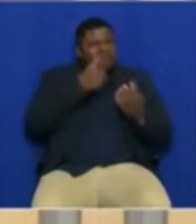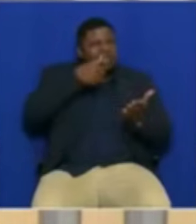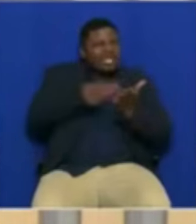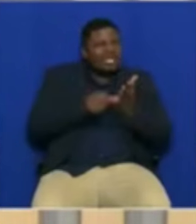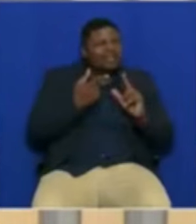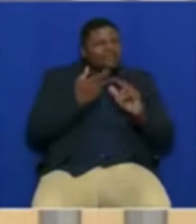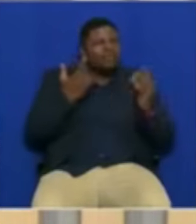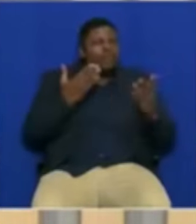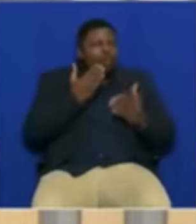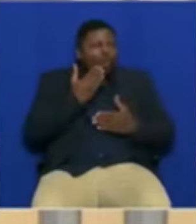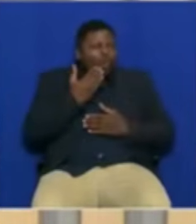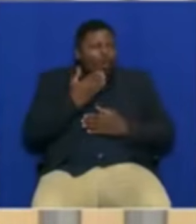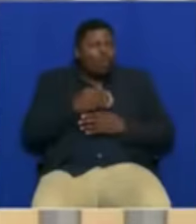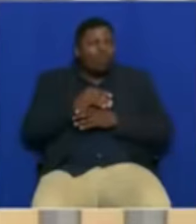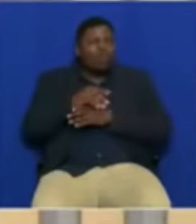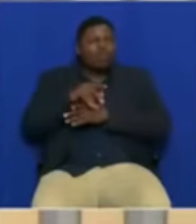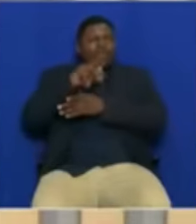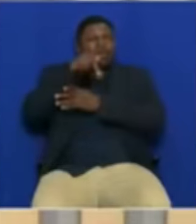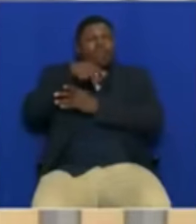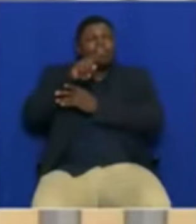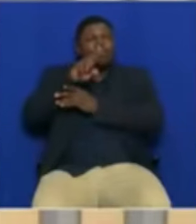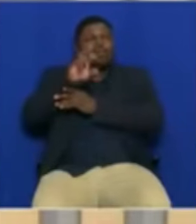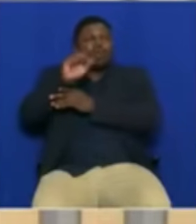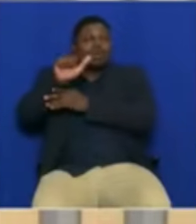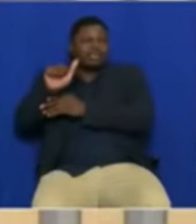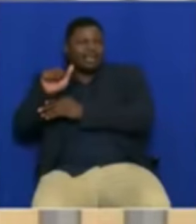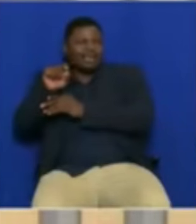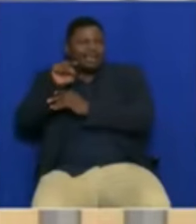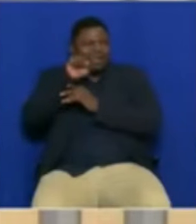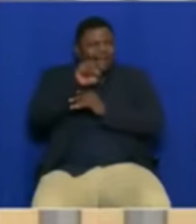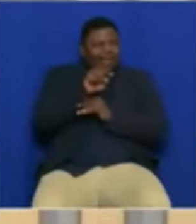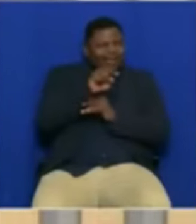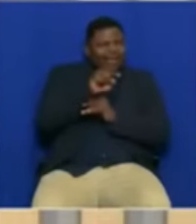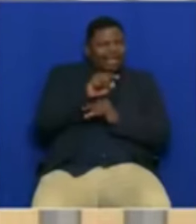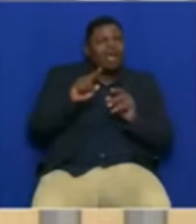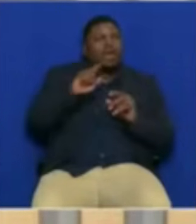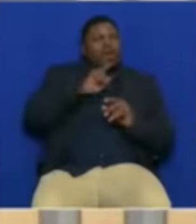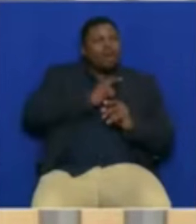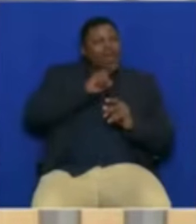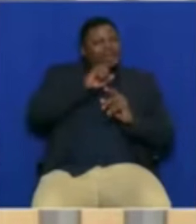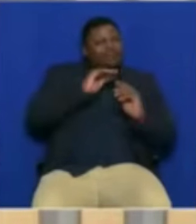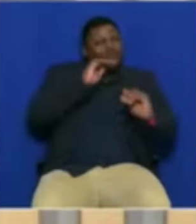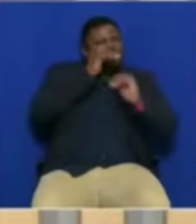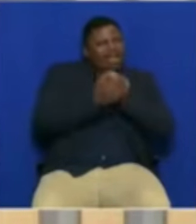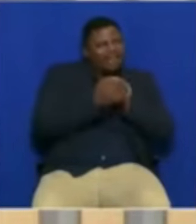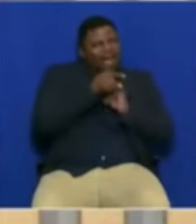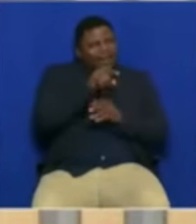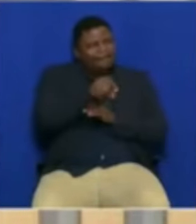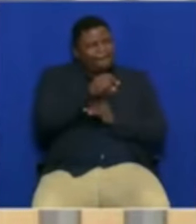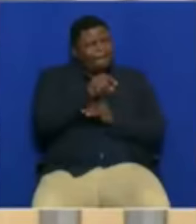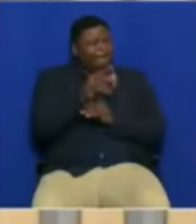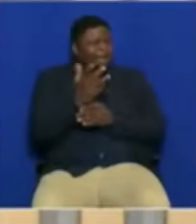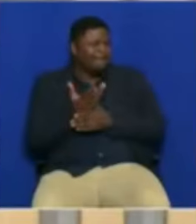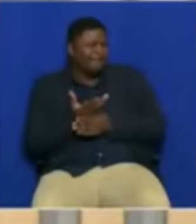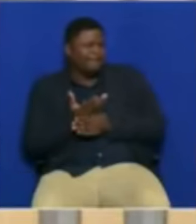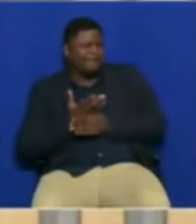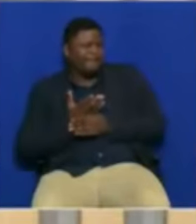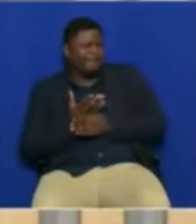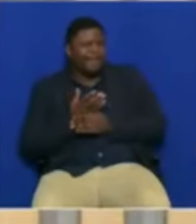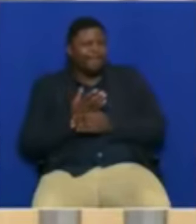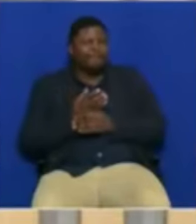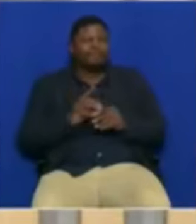they're calling it a cover-up. So looking at that, I could say that General Pinar didn't conduct a